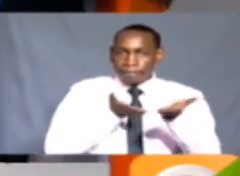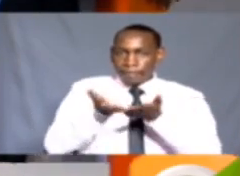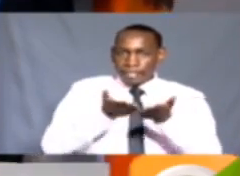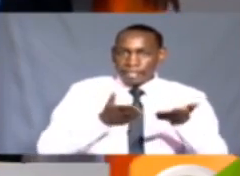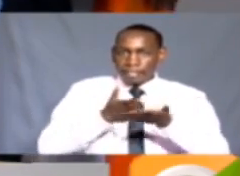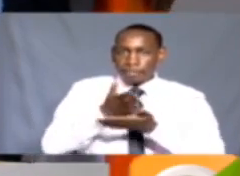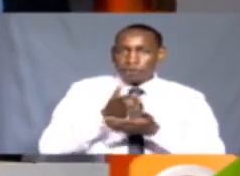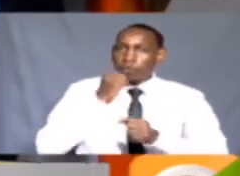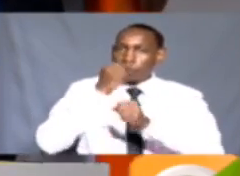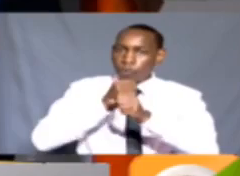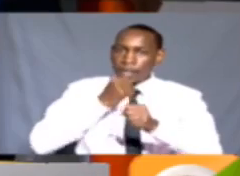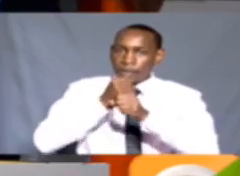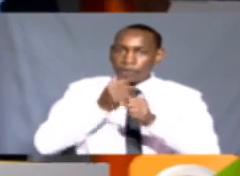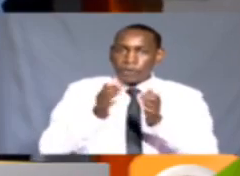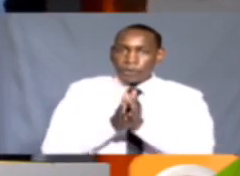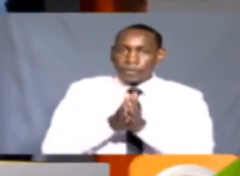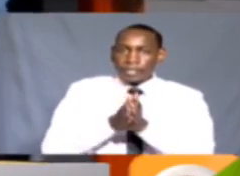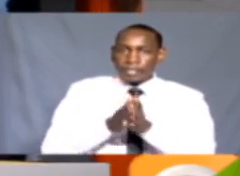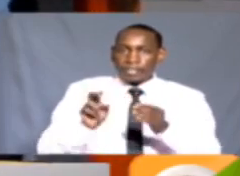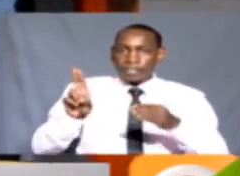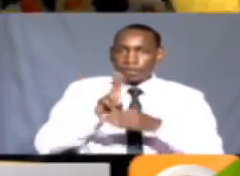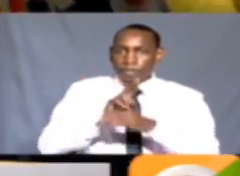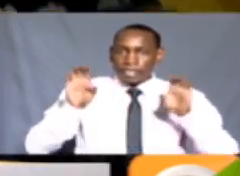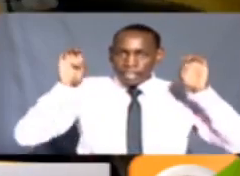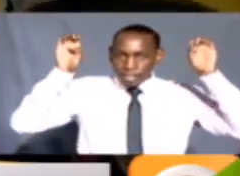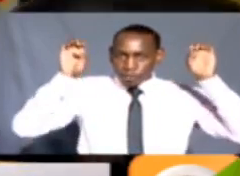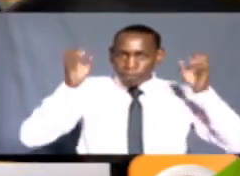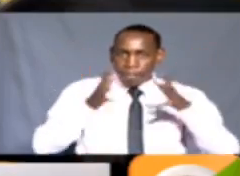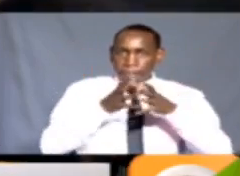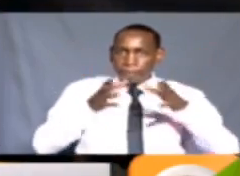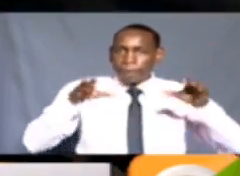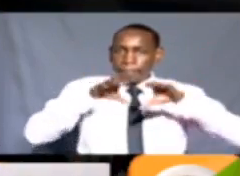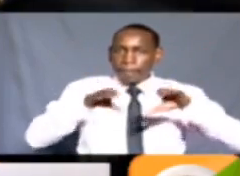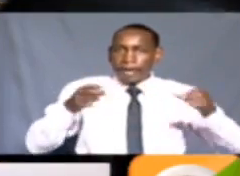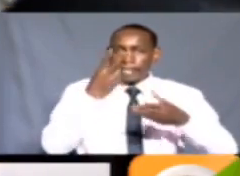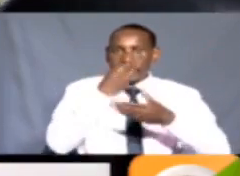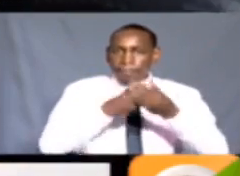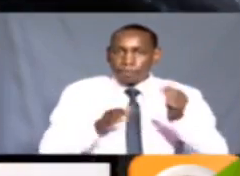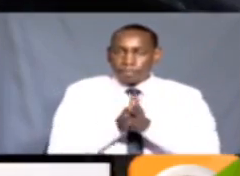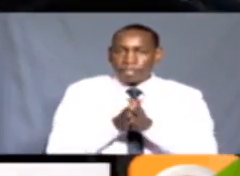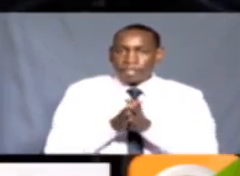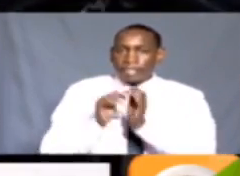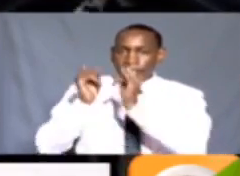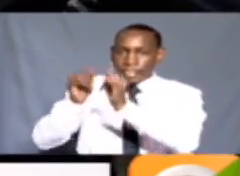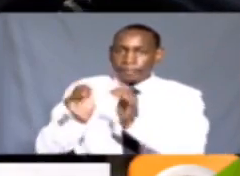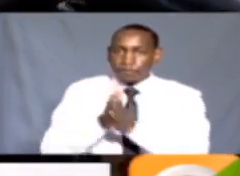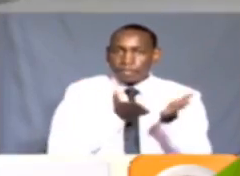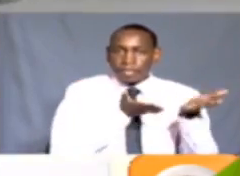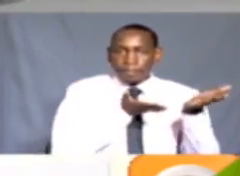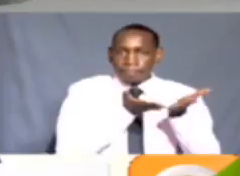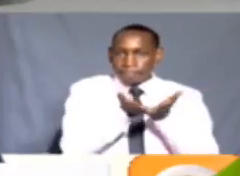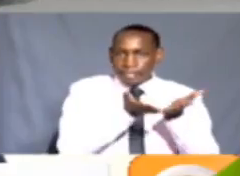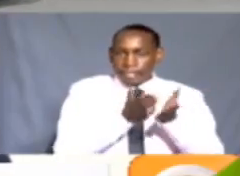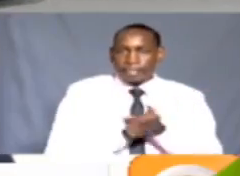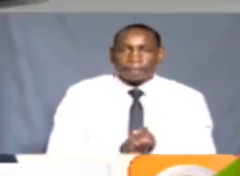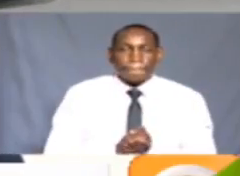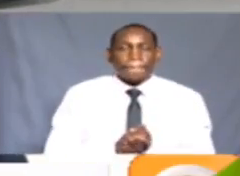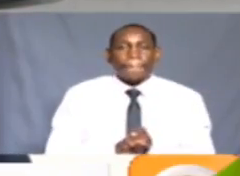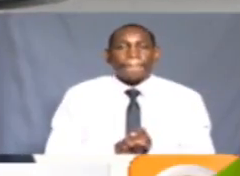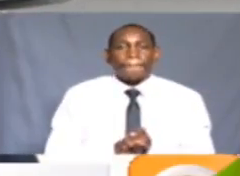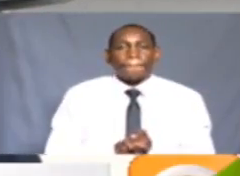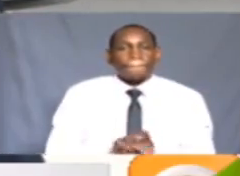port operations and also banking on Ethiopia's growing market for both corporate and individual services. The bank